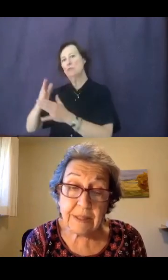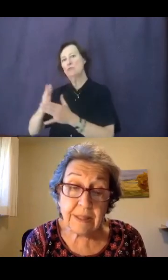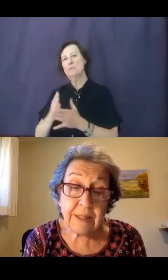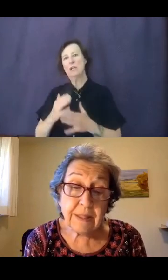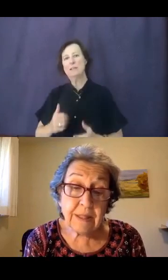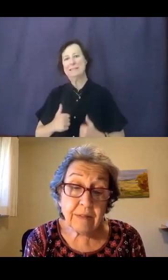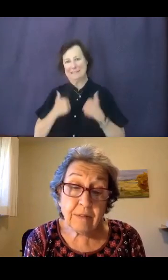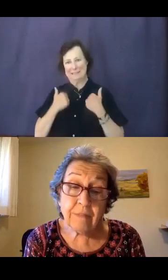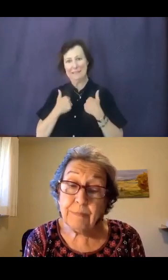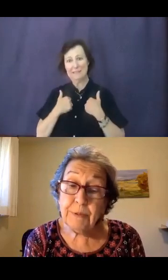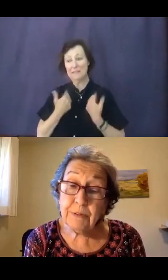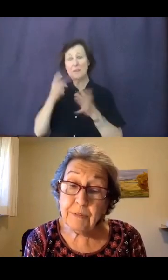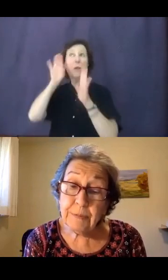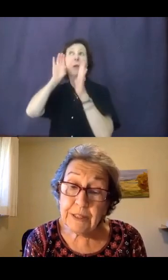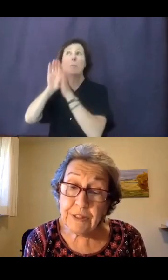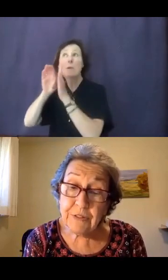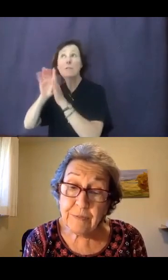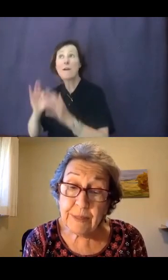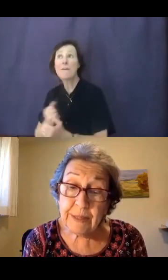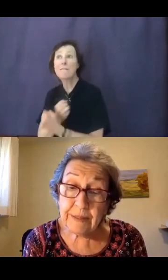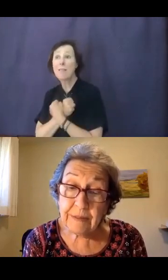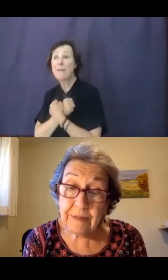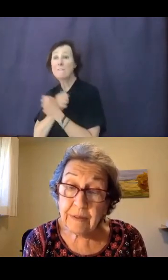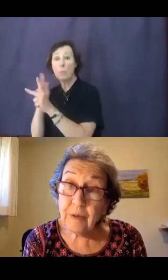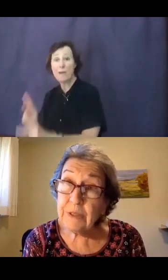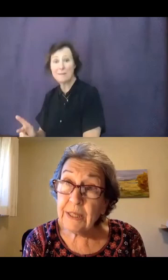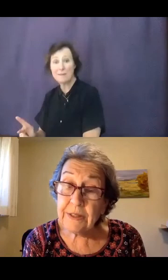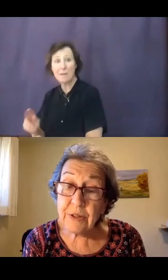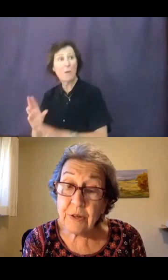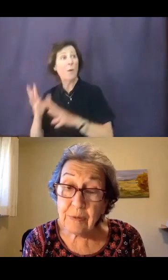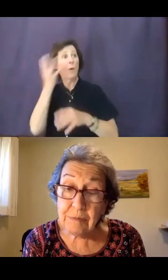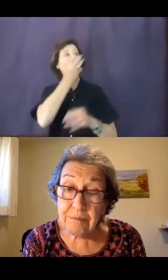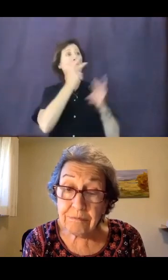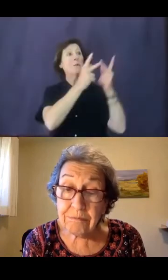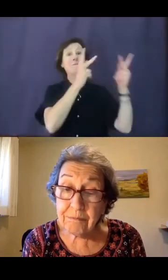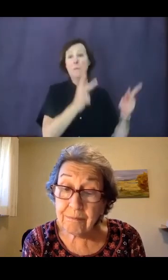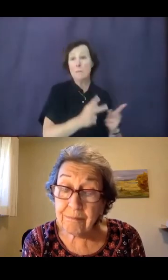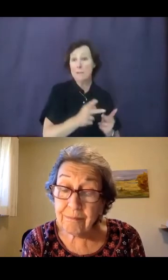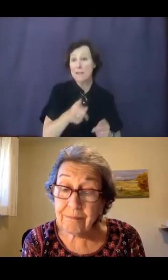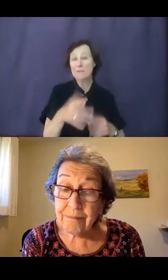perhaps, or of a beautiful place you've been or would like to go.